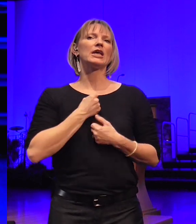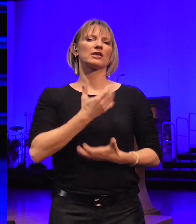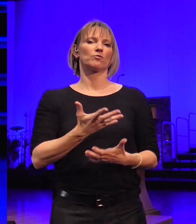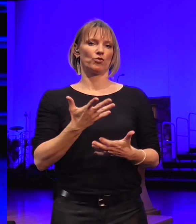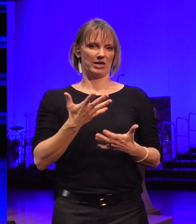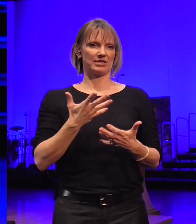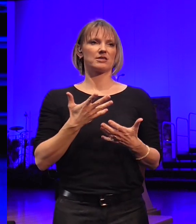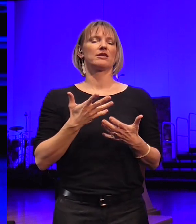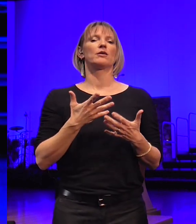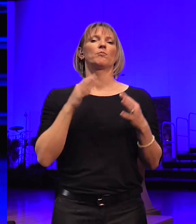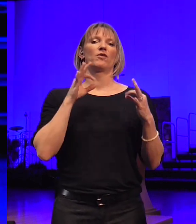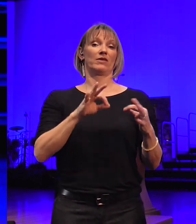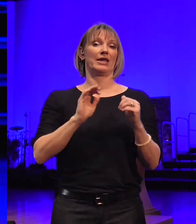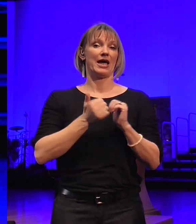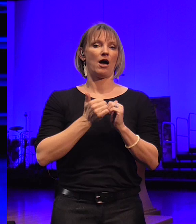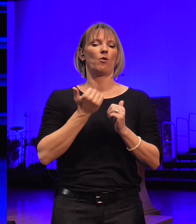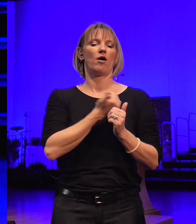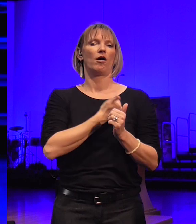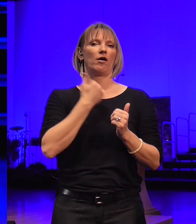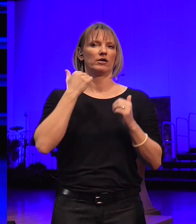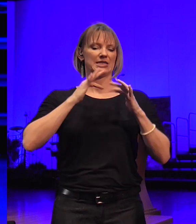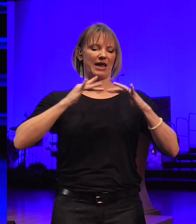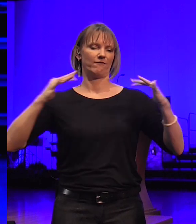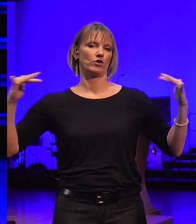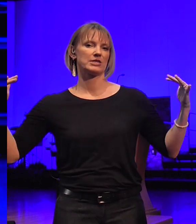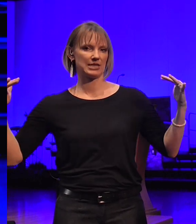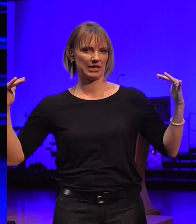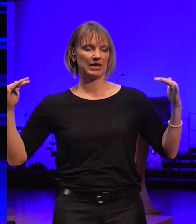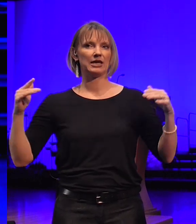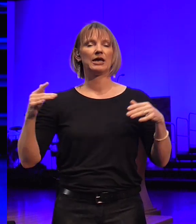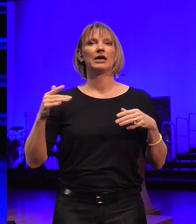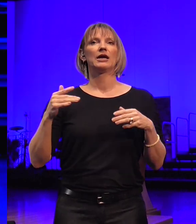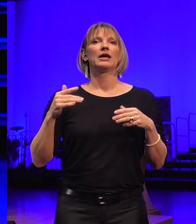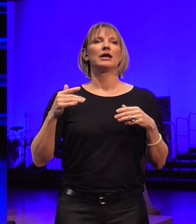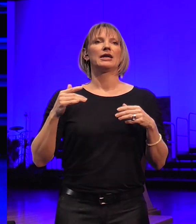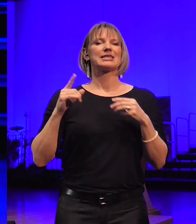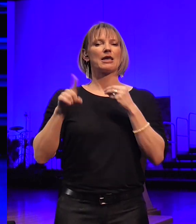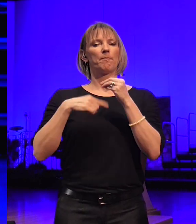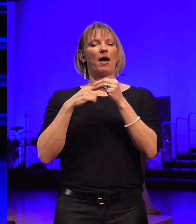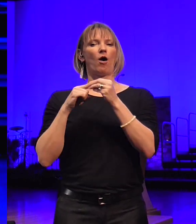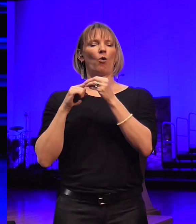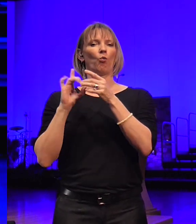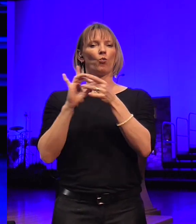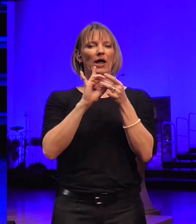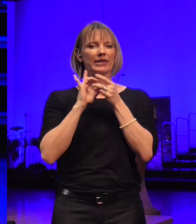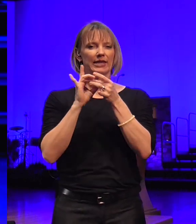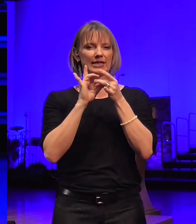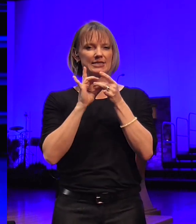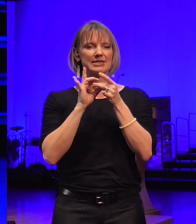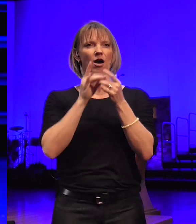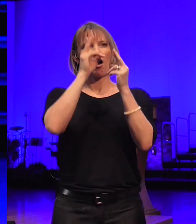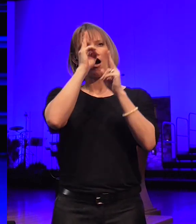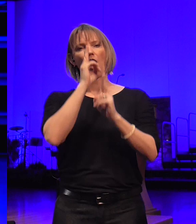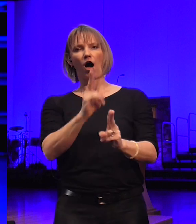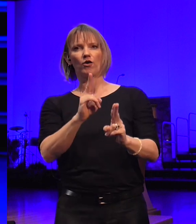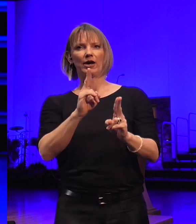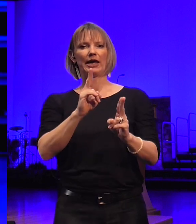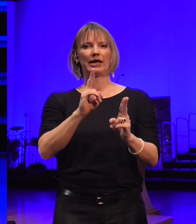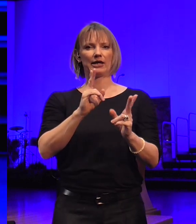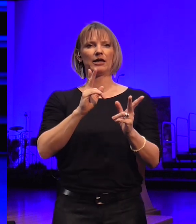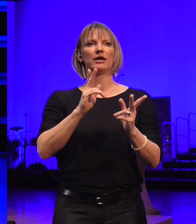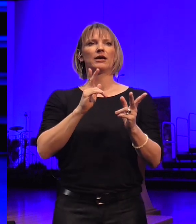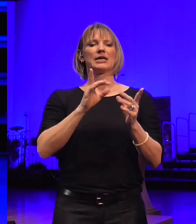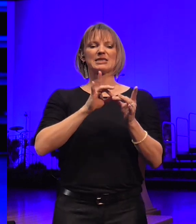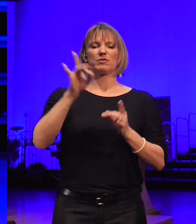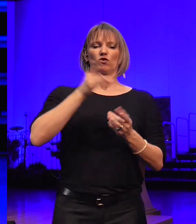diversity and belonging initiative here, which isn't about wokeness, it's about oneness. It's about honoring the dignity and the